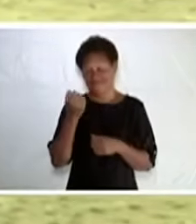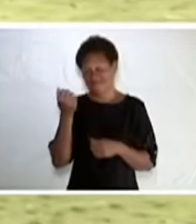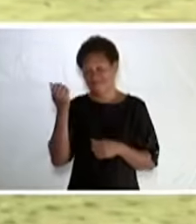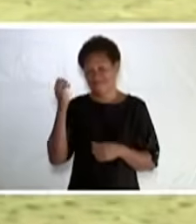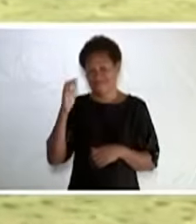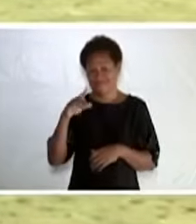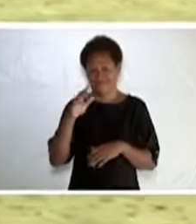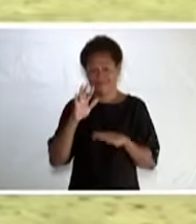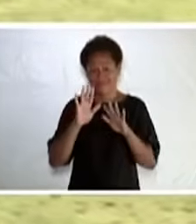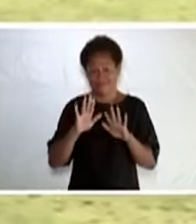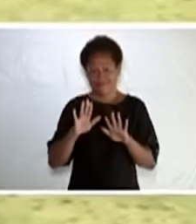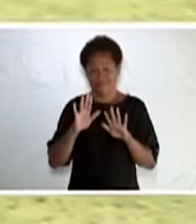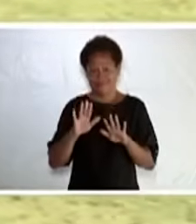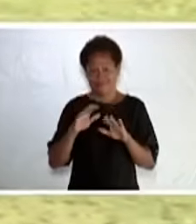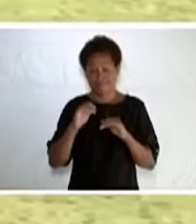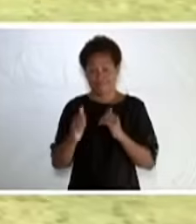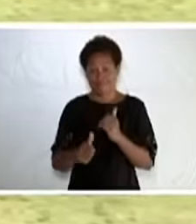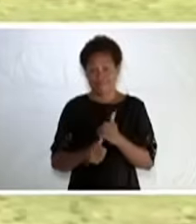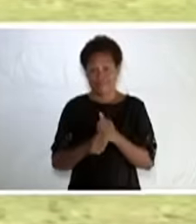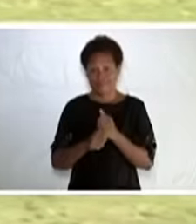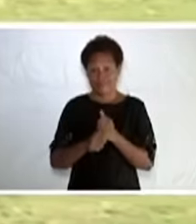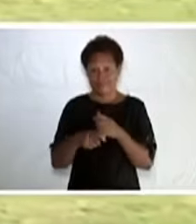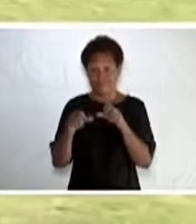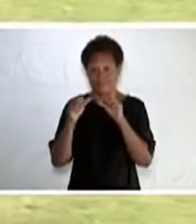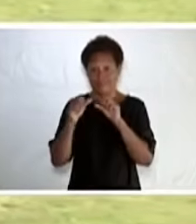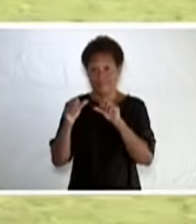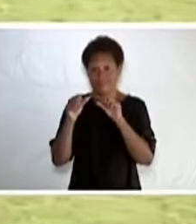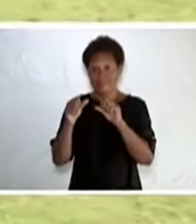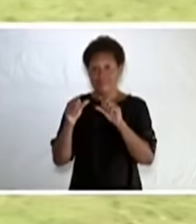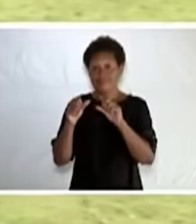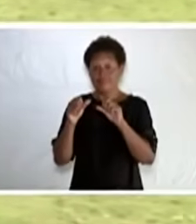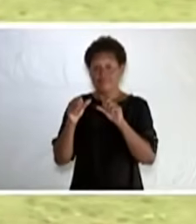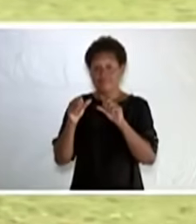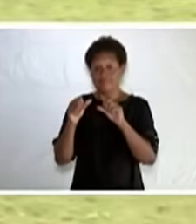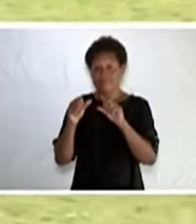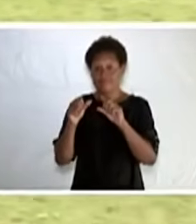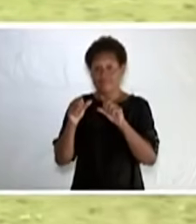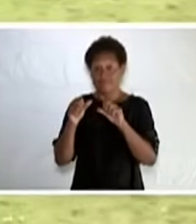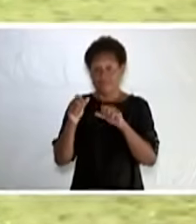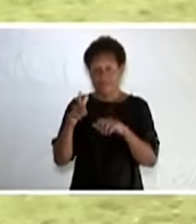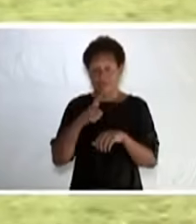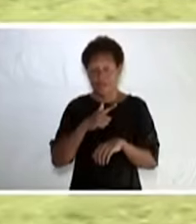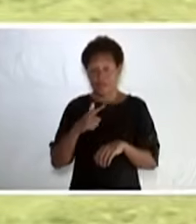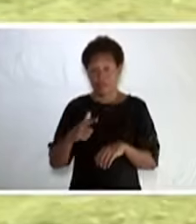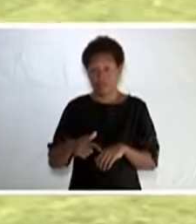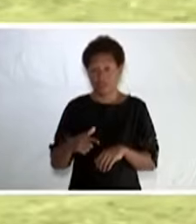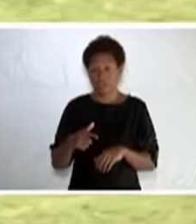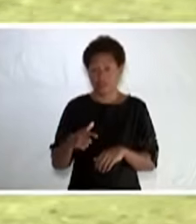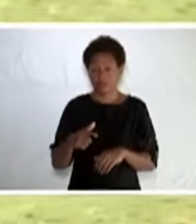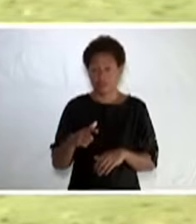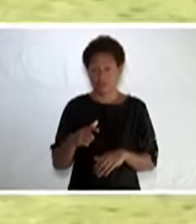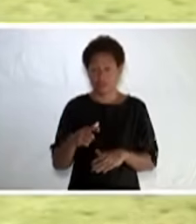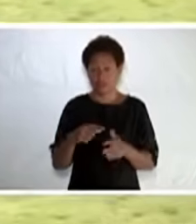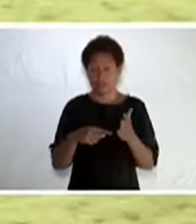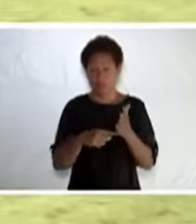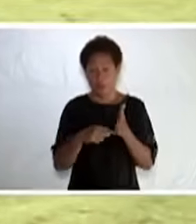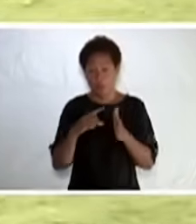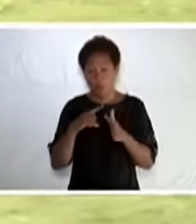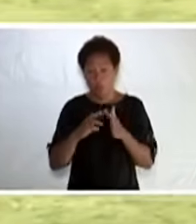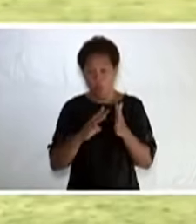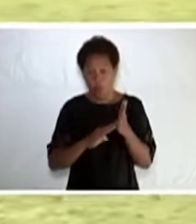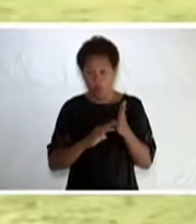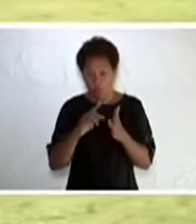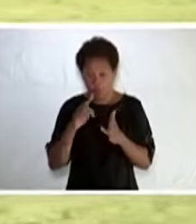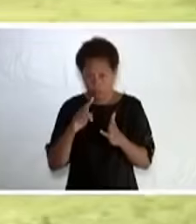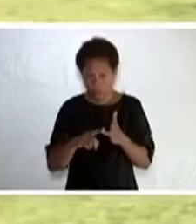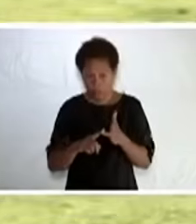non reda mai na ibubu ni presidendi ni matini tu viti na vosu bondua his lordship sali sitemo o ire na